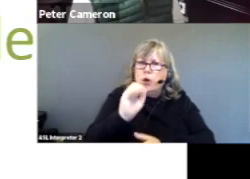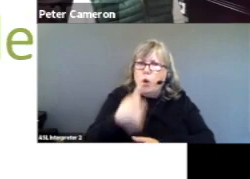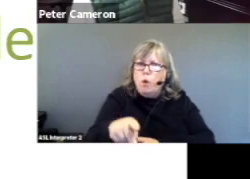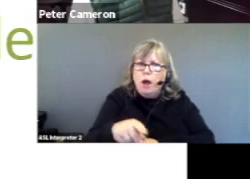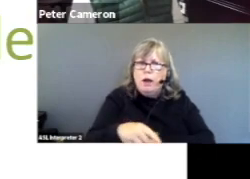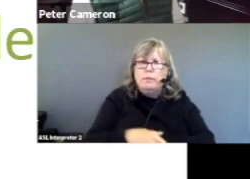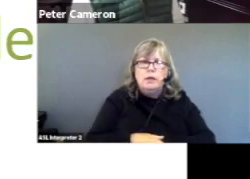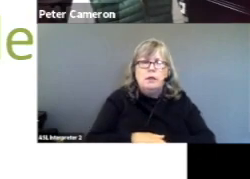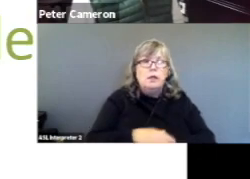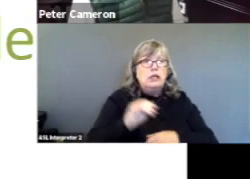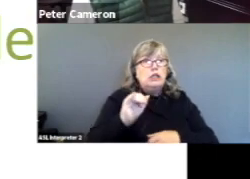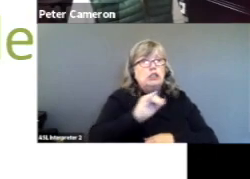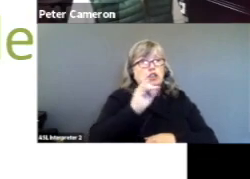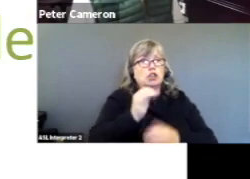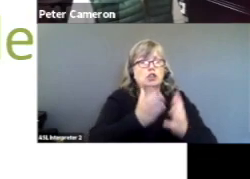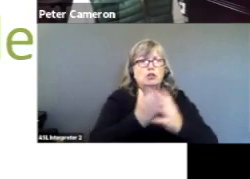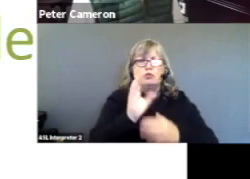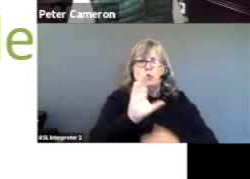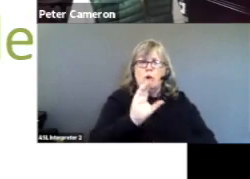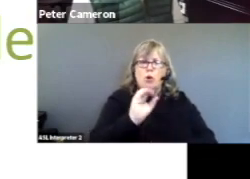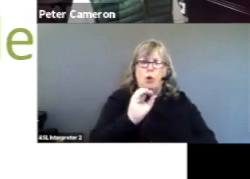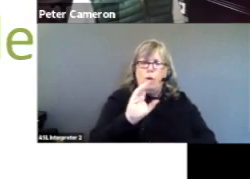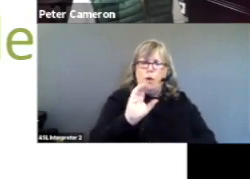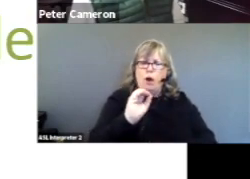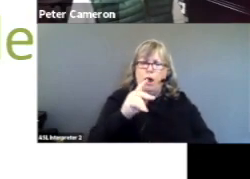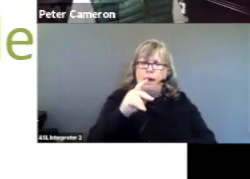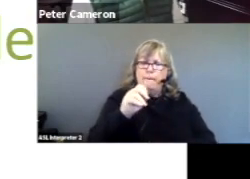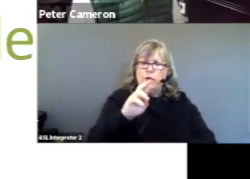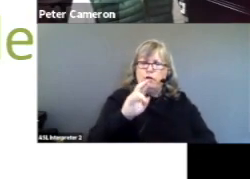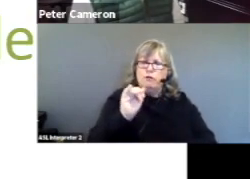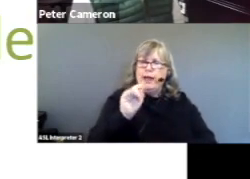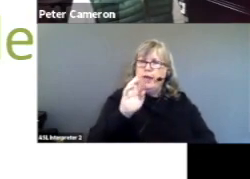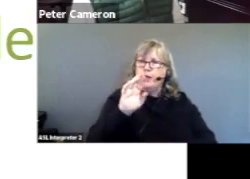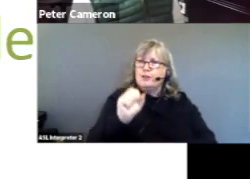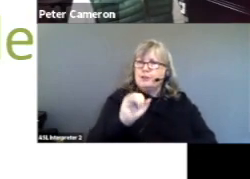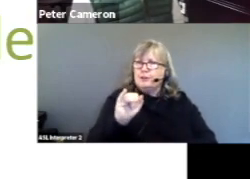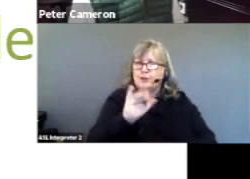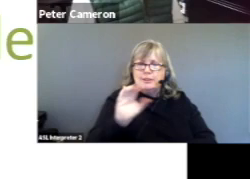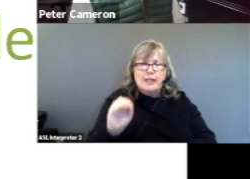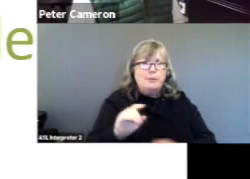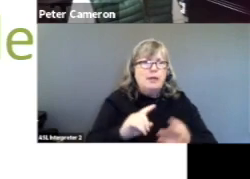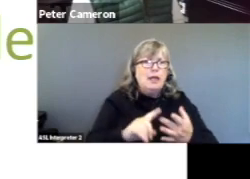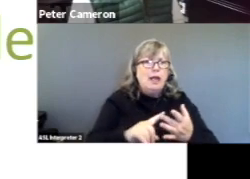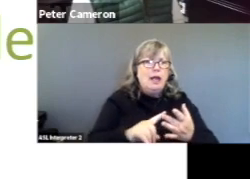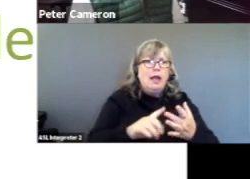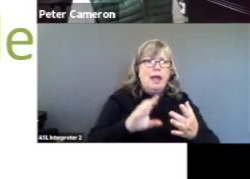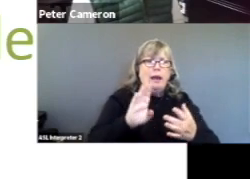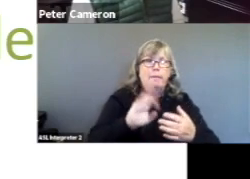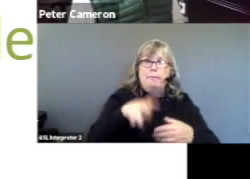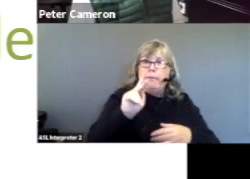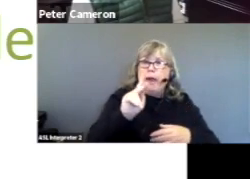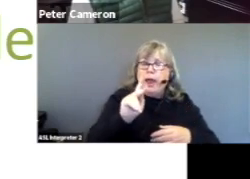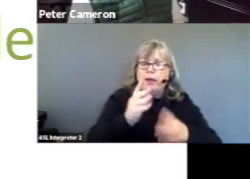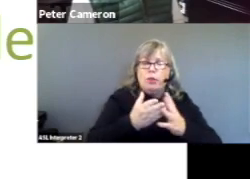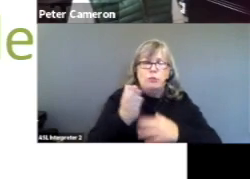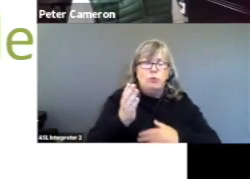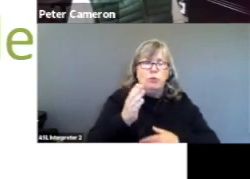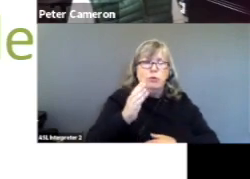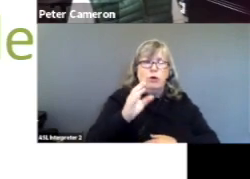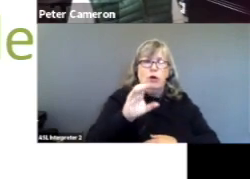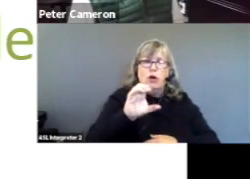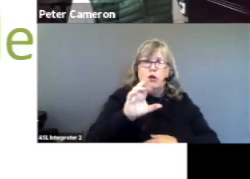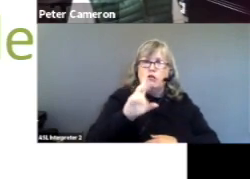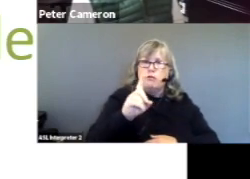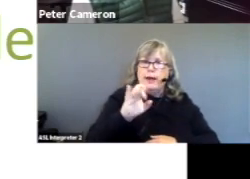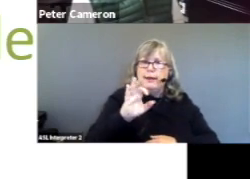I bank at a credit union, and I believe in that system of people, planet, and profit. So try to follow it